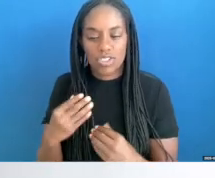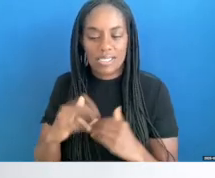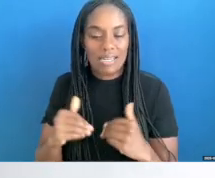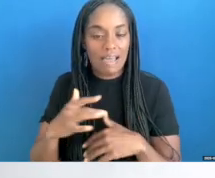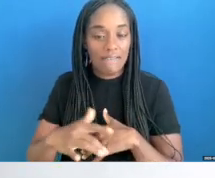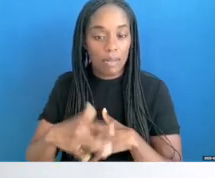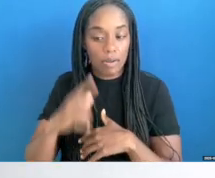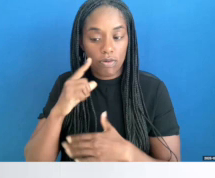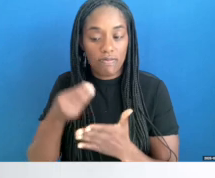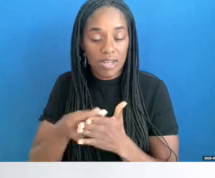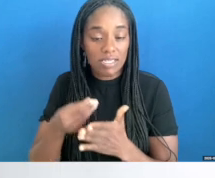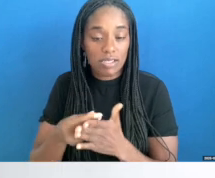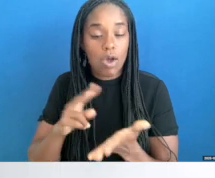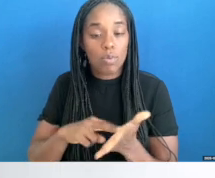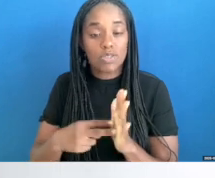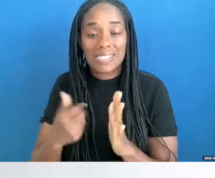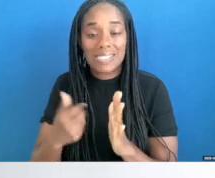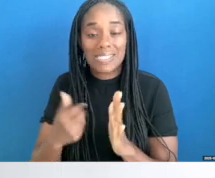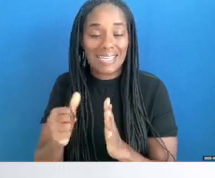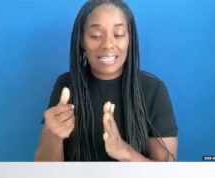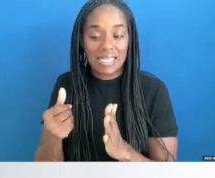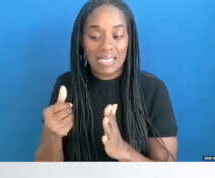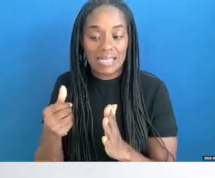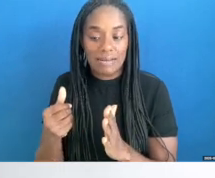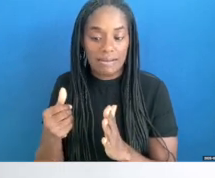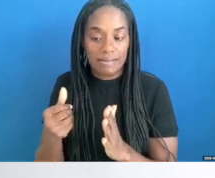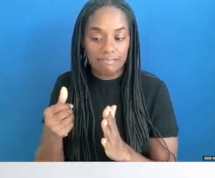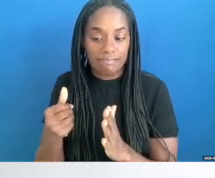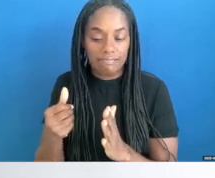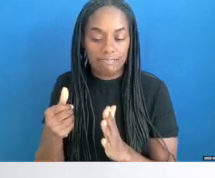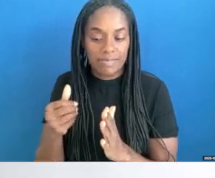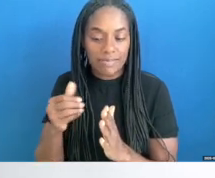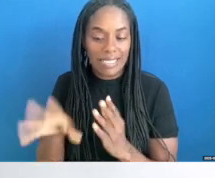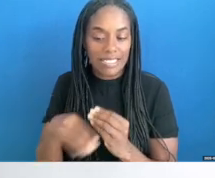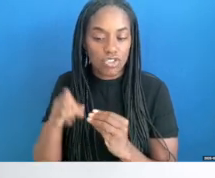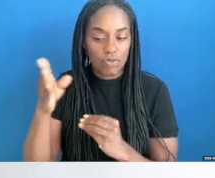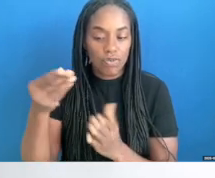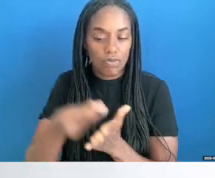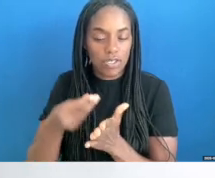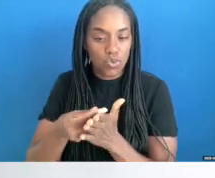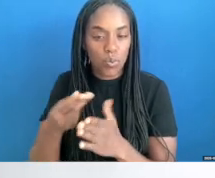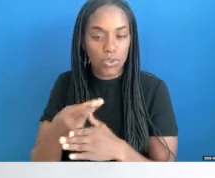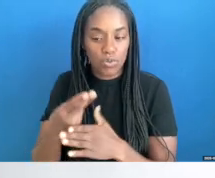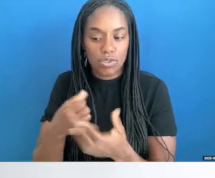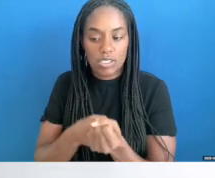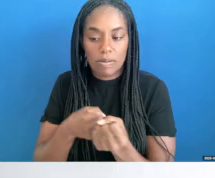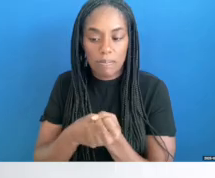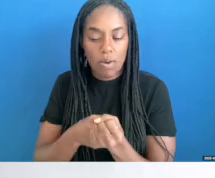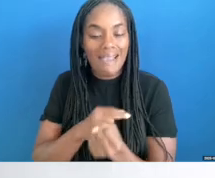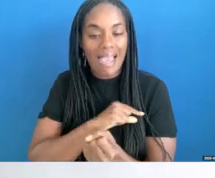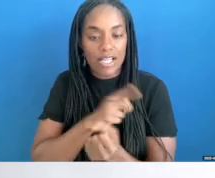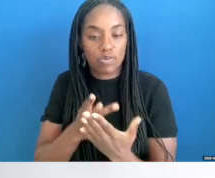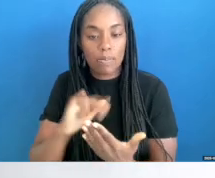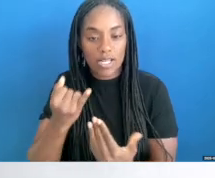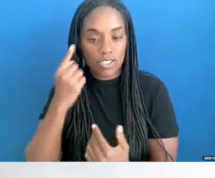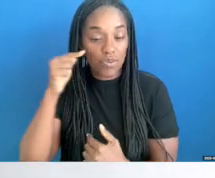additional future funds to support eligible projects from this round of RFA, so